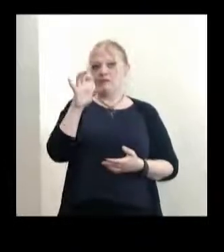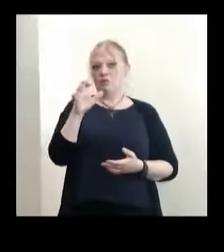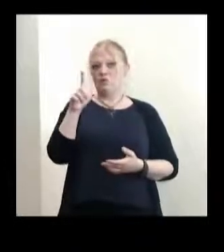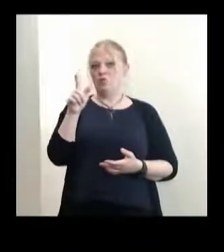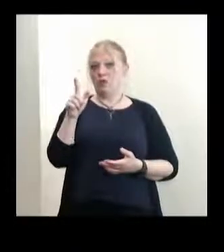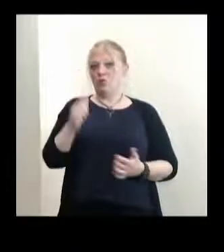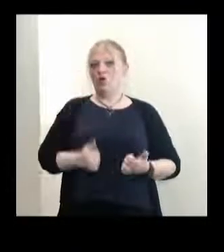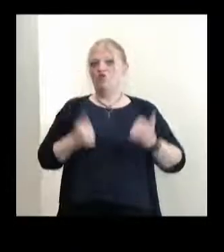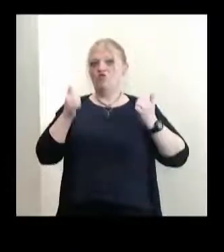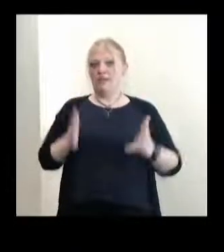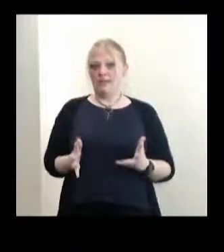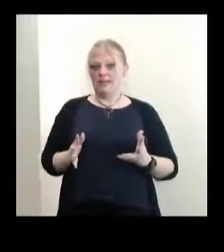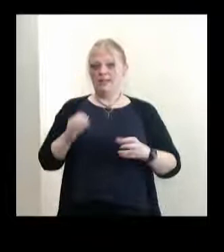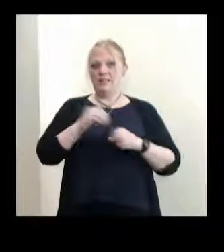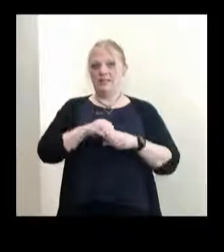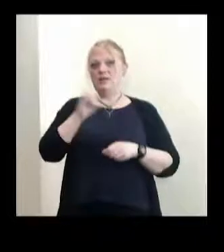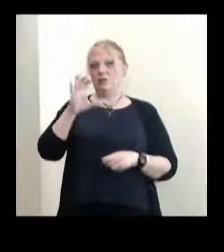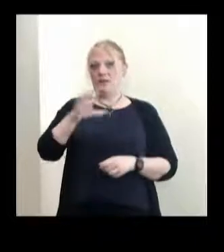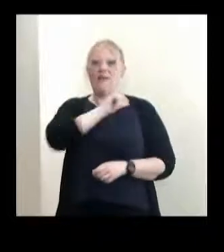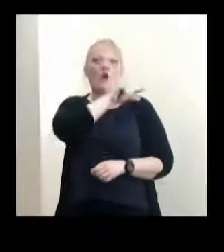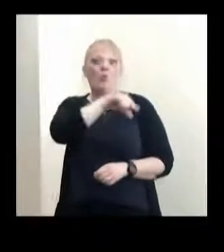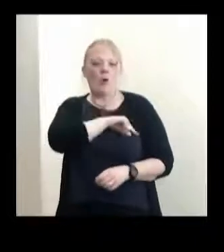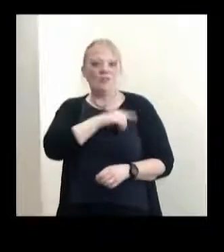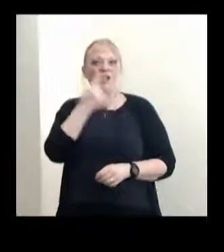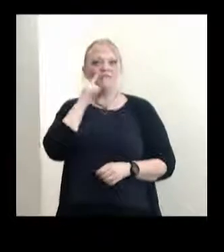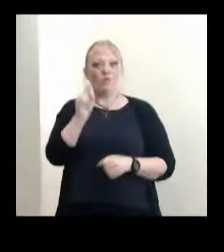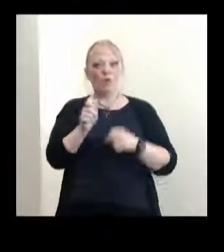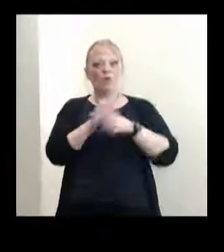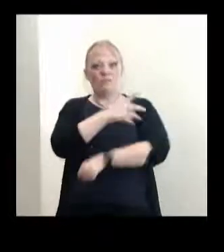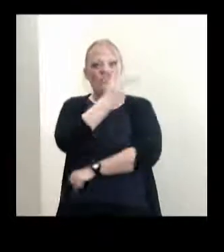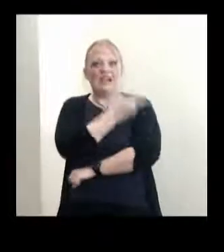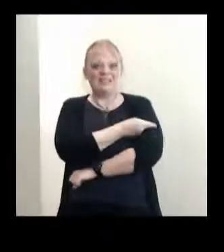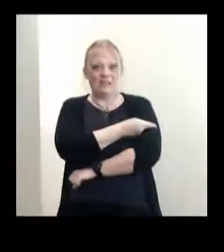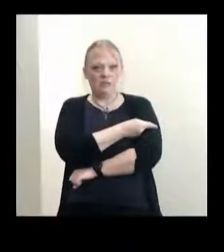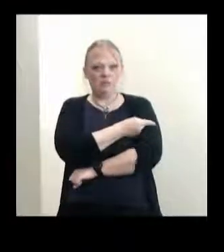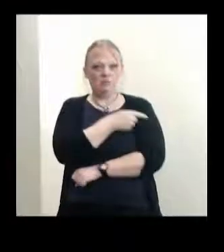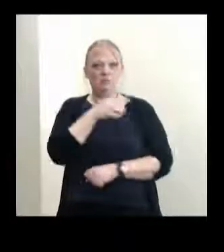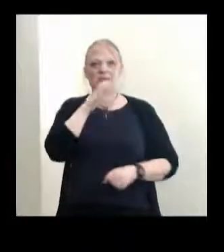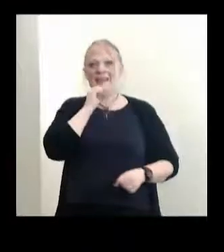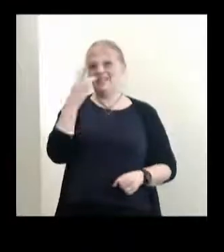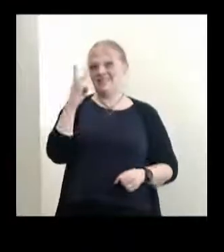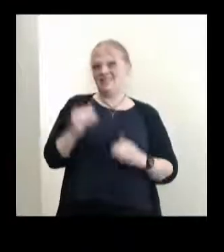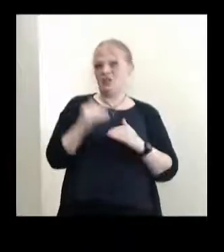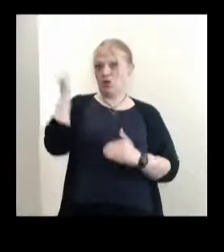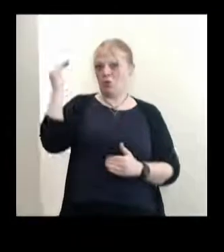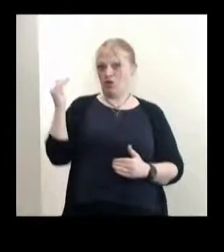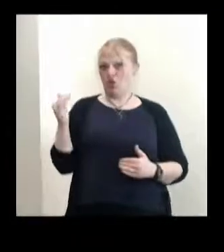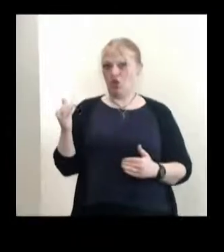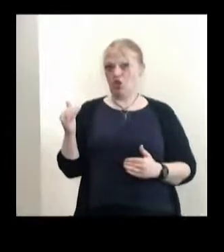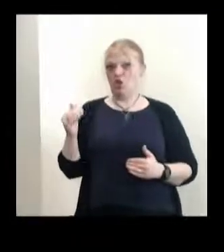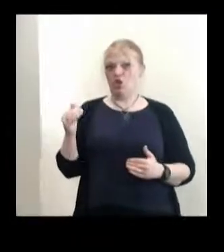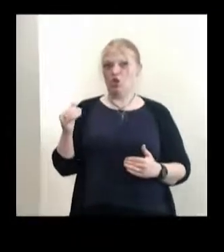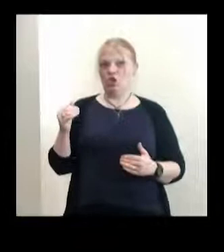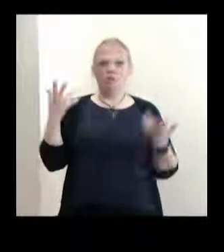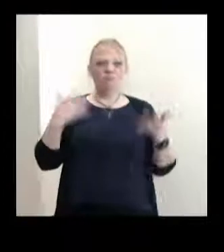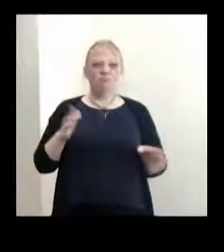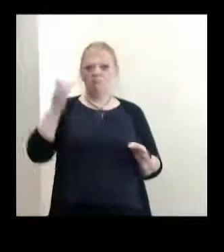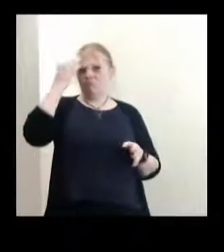754,721 residents of Erie County who qualify for the COVID-19 vaccine. Those are 16 and older. So we know